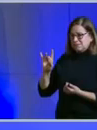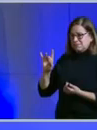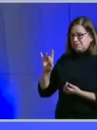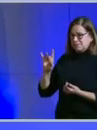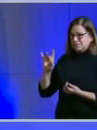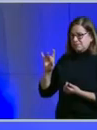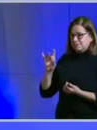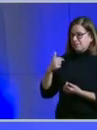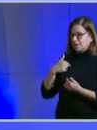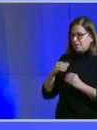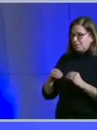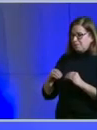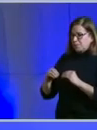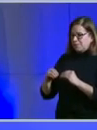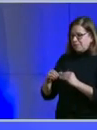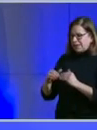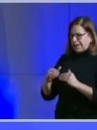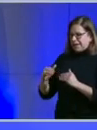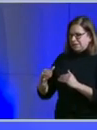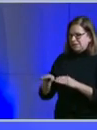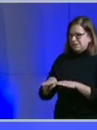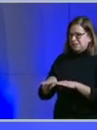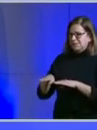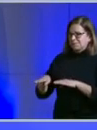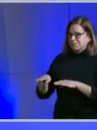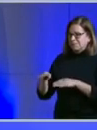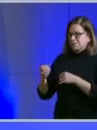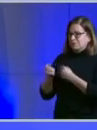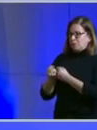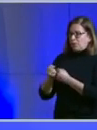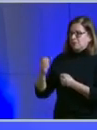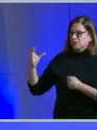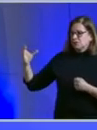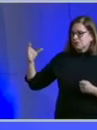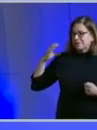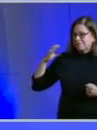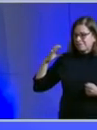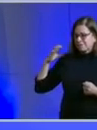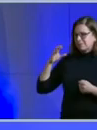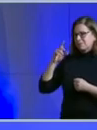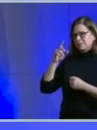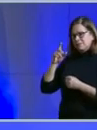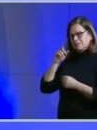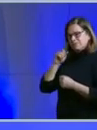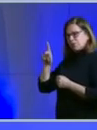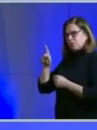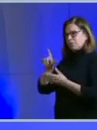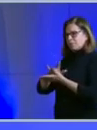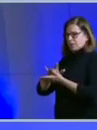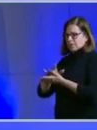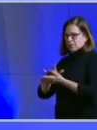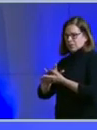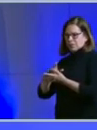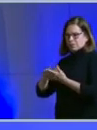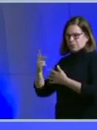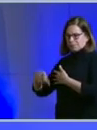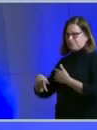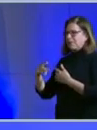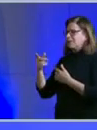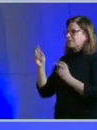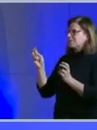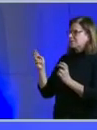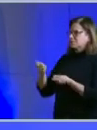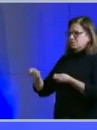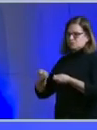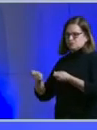Chief Gregory Dean, our fire chief, and Dr. Robert Holman, our medical director, and launching the Right Care Right Now nurse triage line. And that